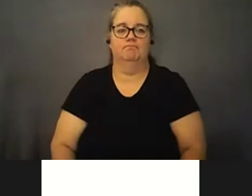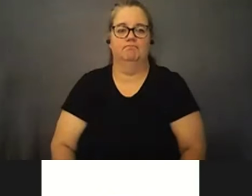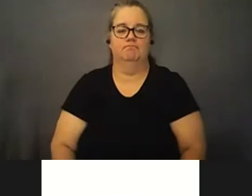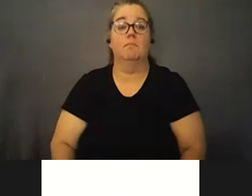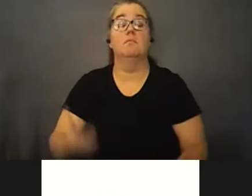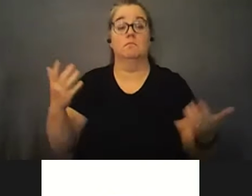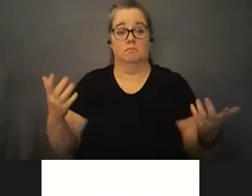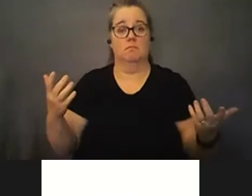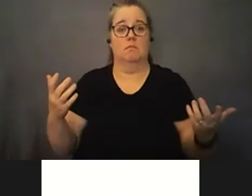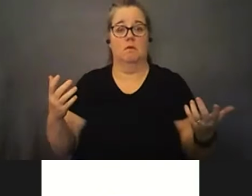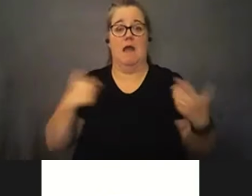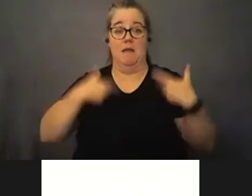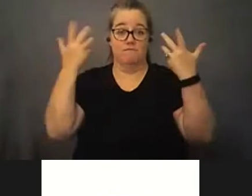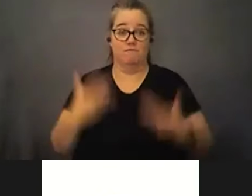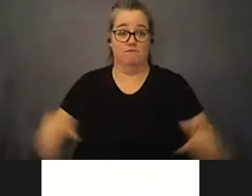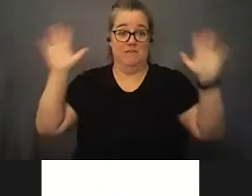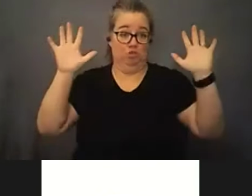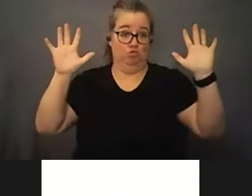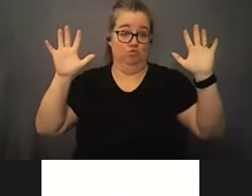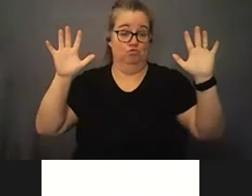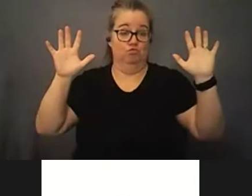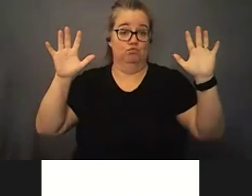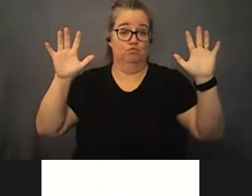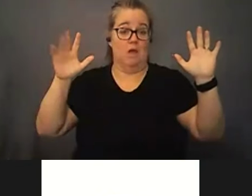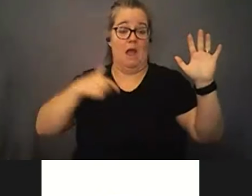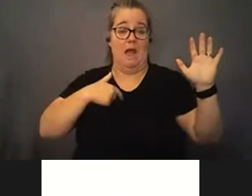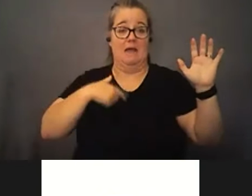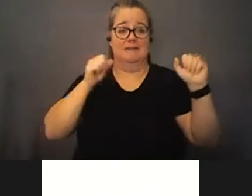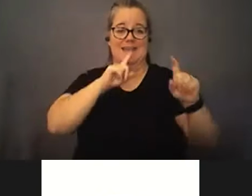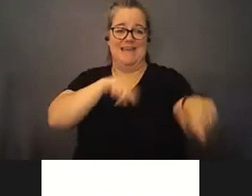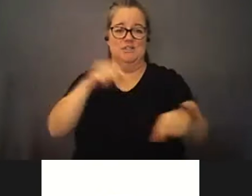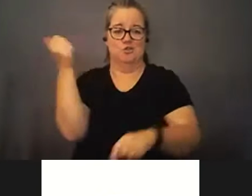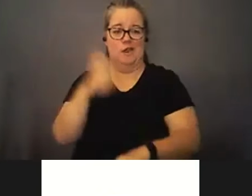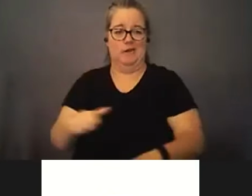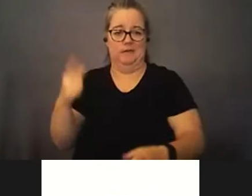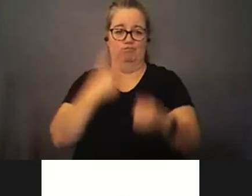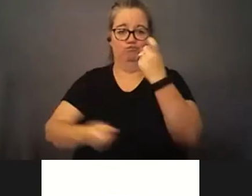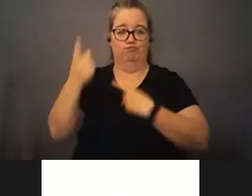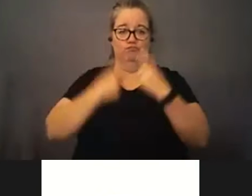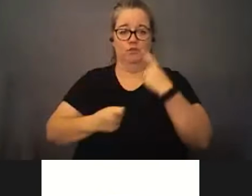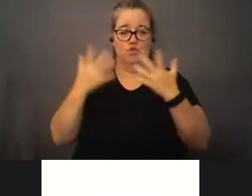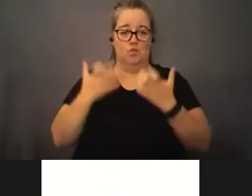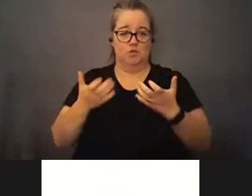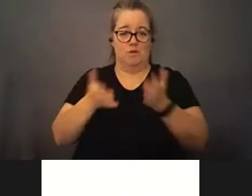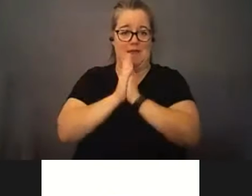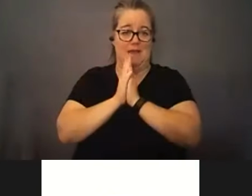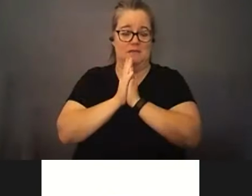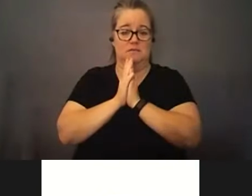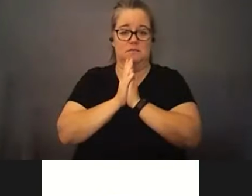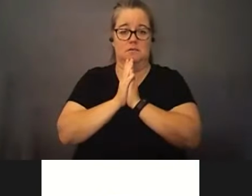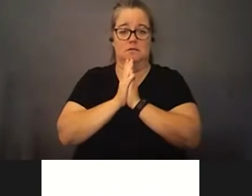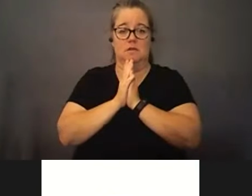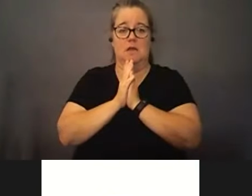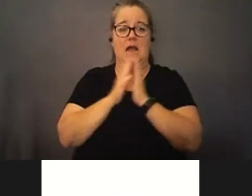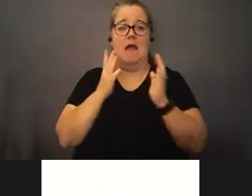So I am finished, and I can answer any questions that you have. And like I said, I will